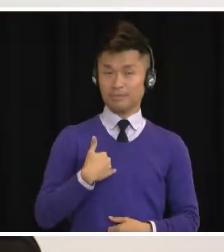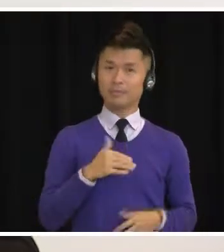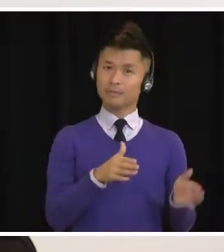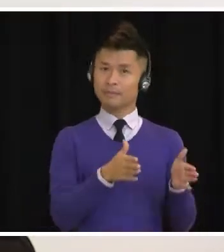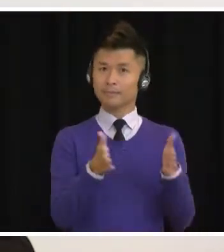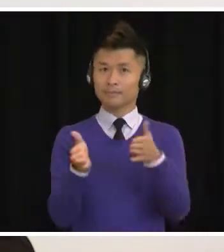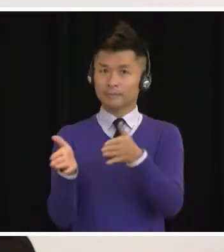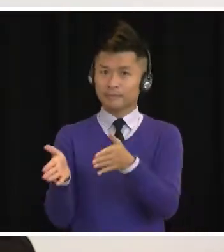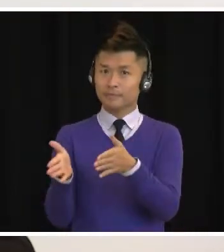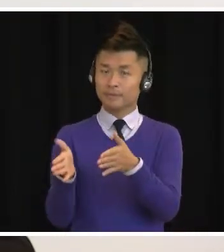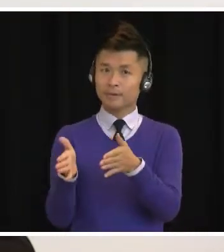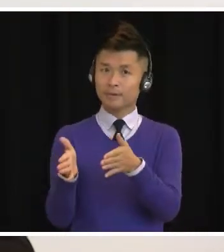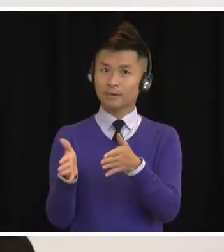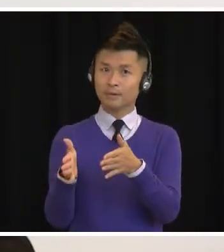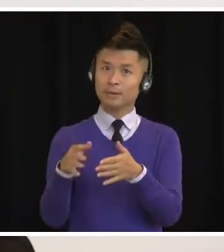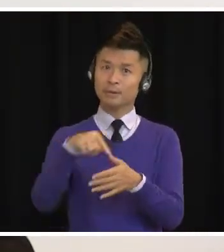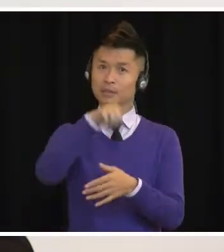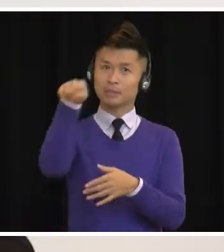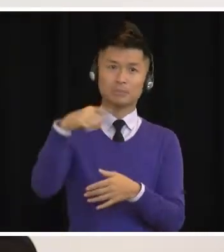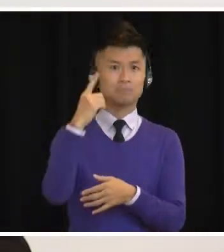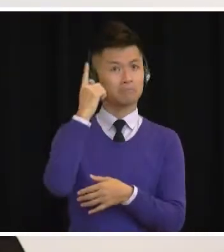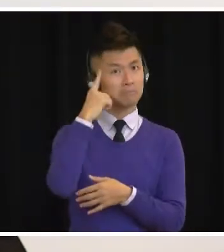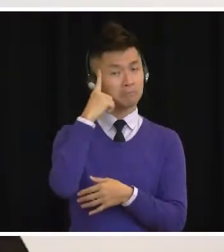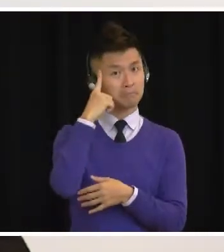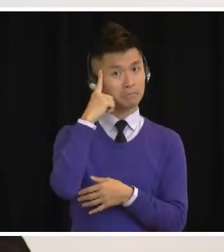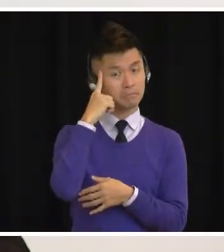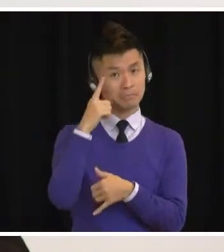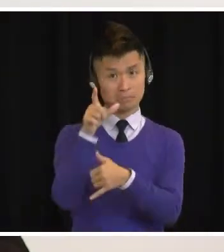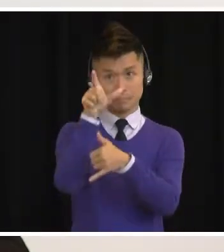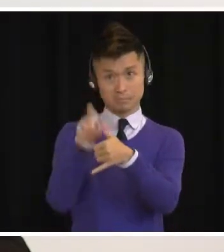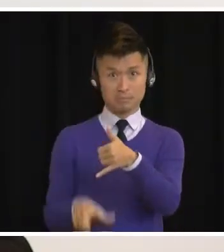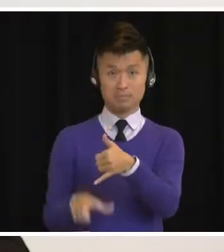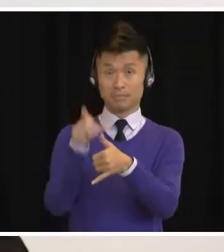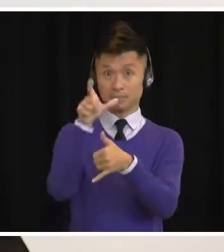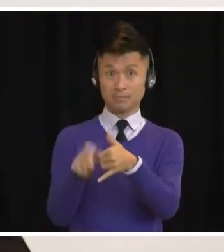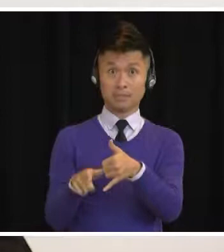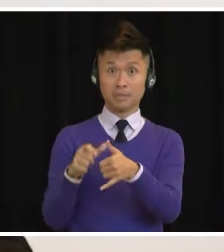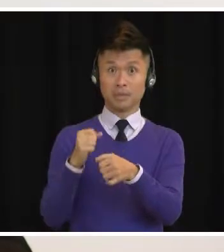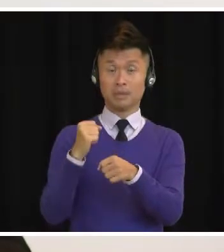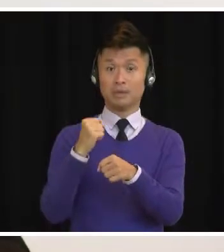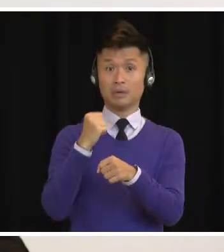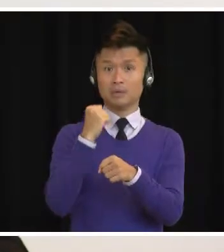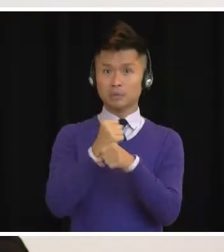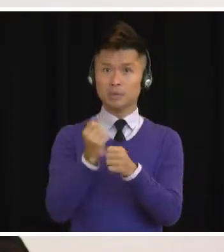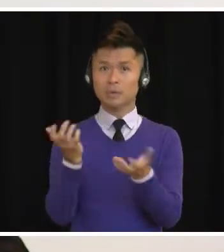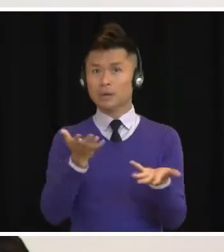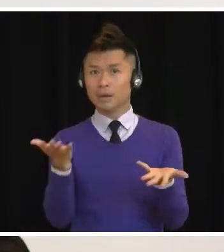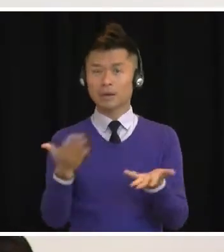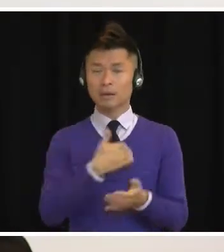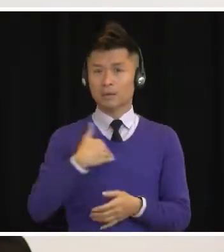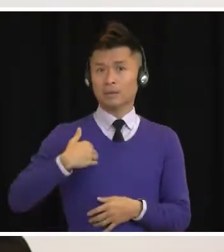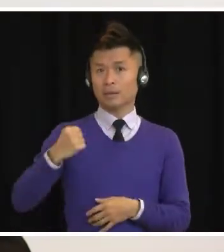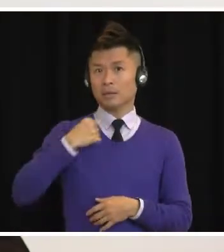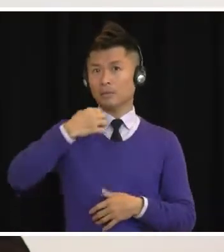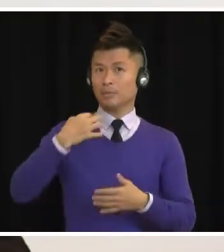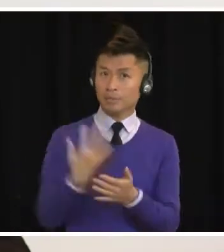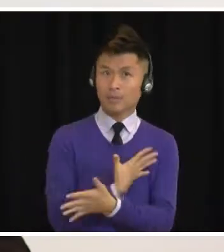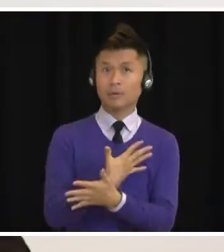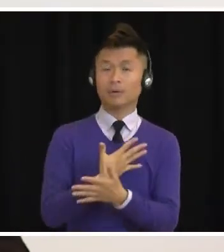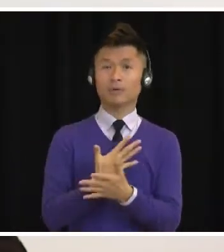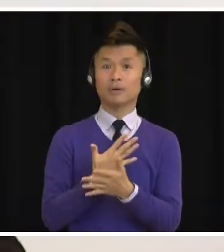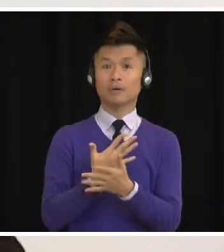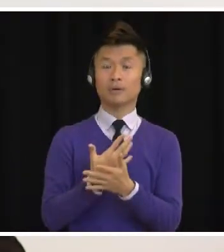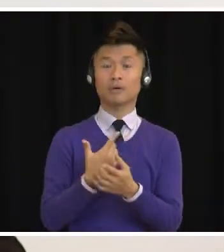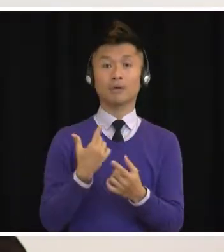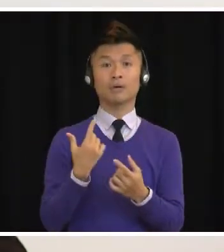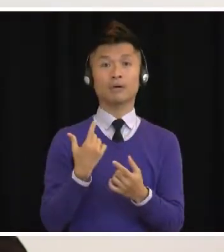he doesn't have the mental capacity to be involved in administrative decision, in bringing complaints